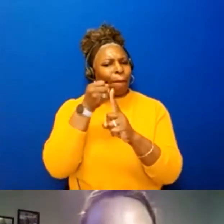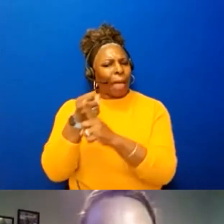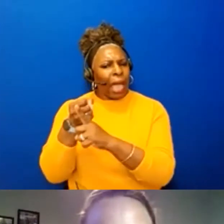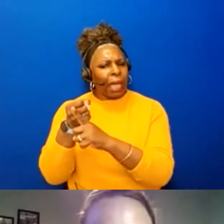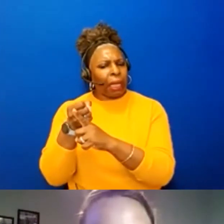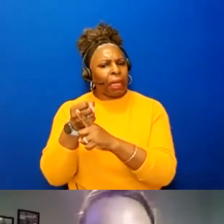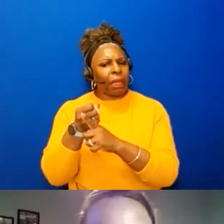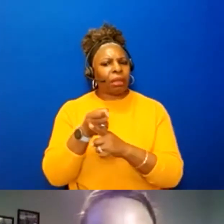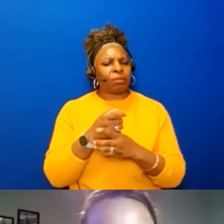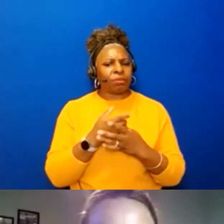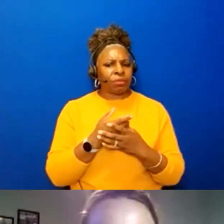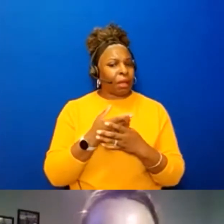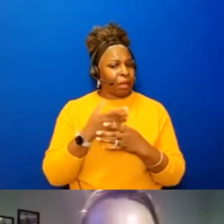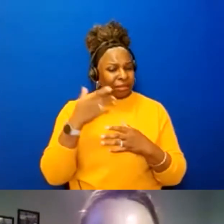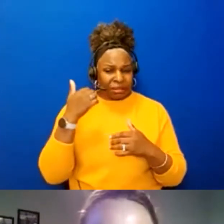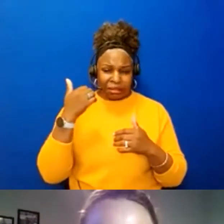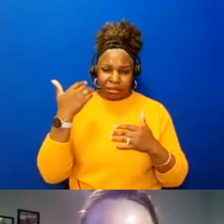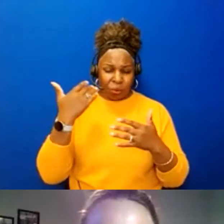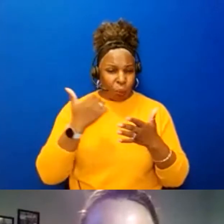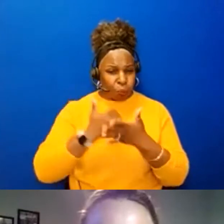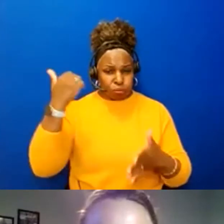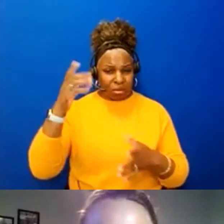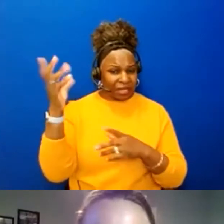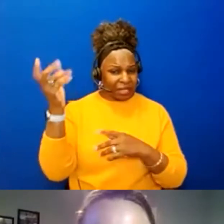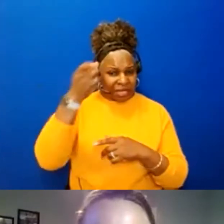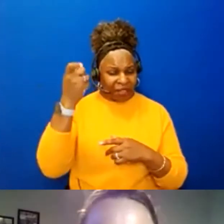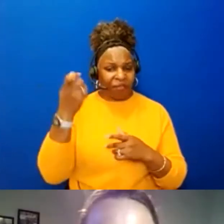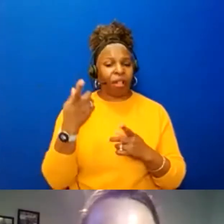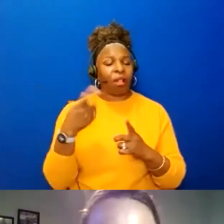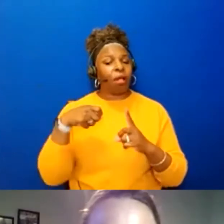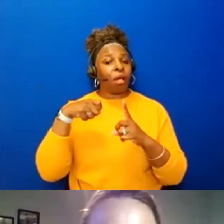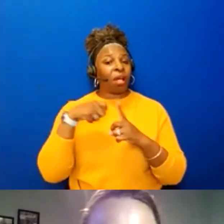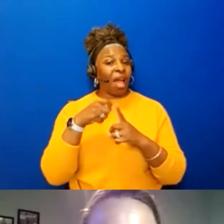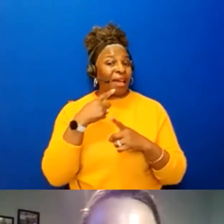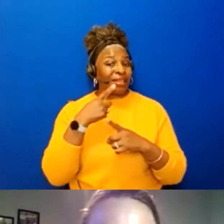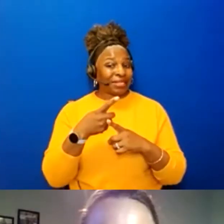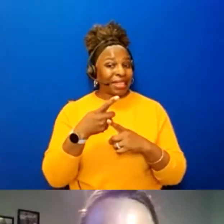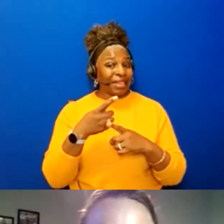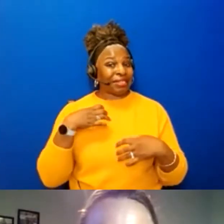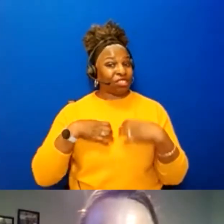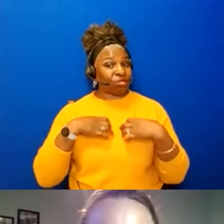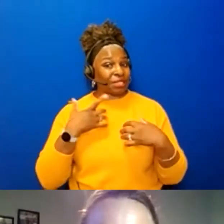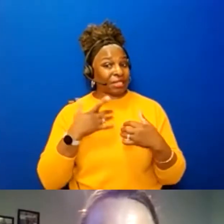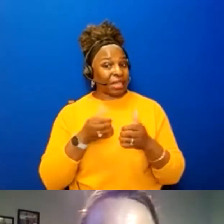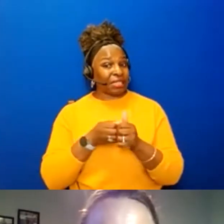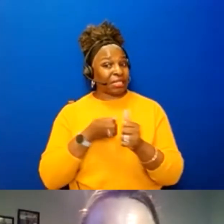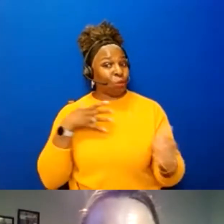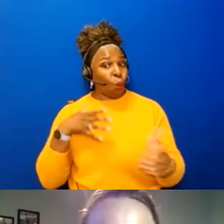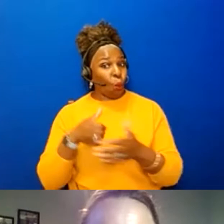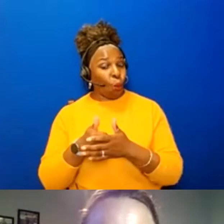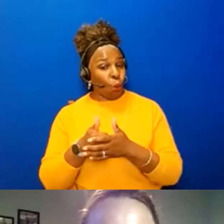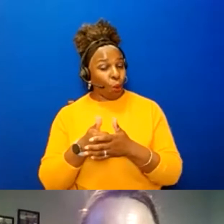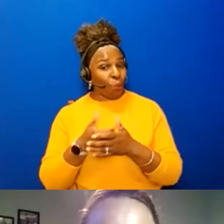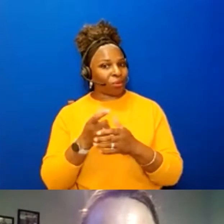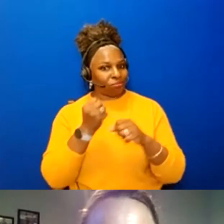incredibly successful. And Kyle said he wanted to come on this because he was so interested in sports, but particularly